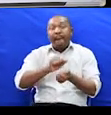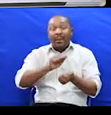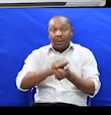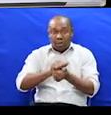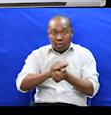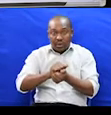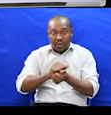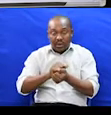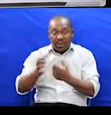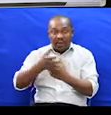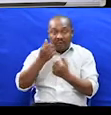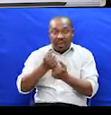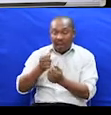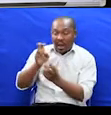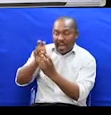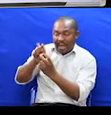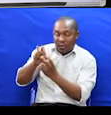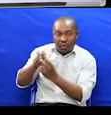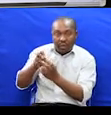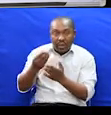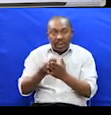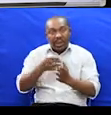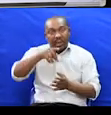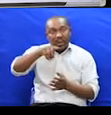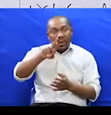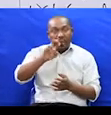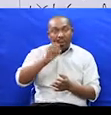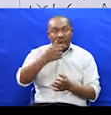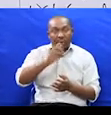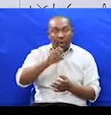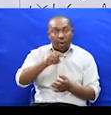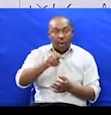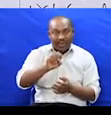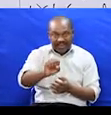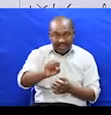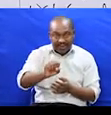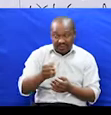which are electron and what? Proton. That's nice.